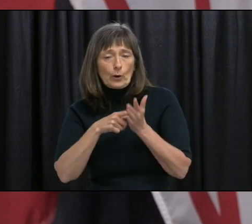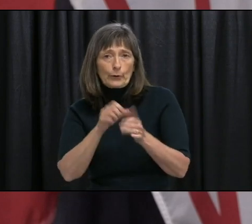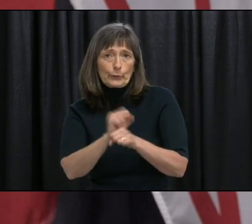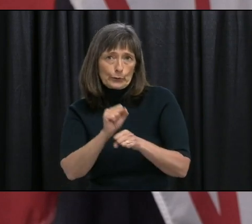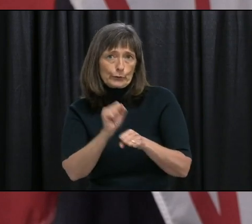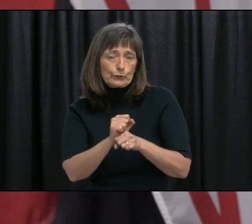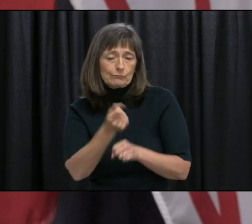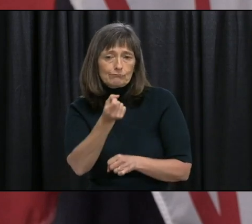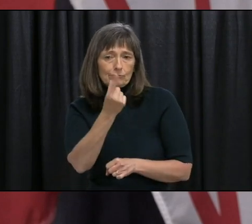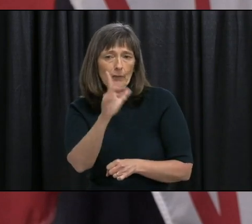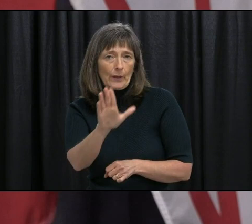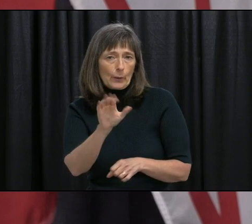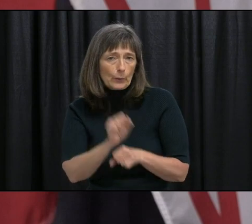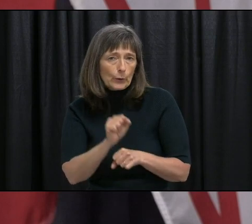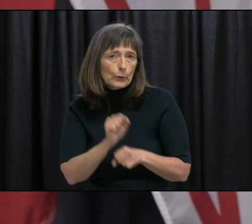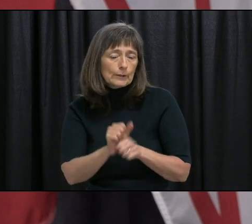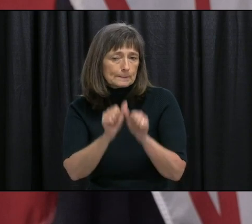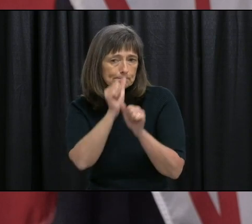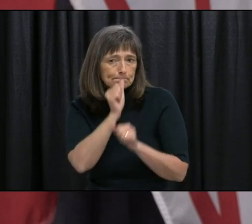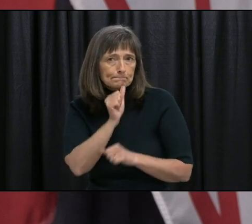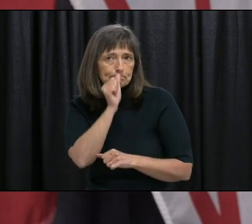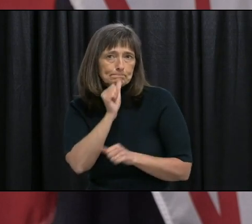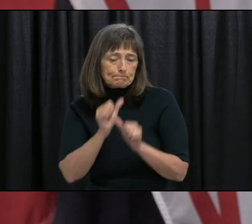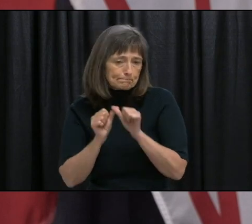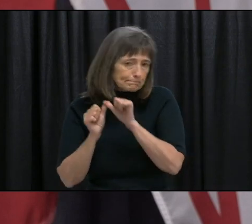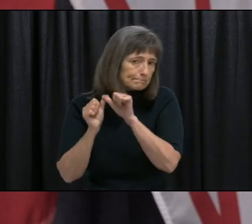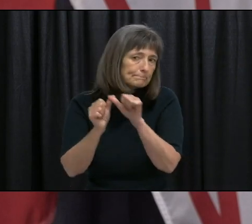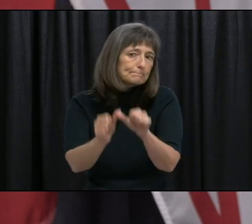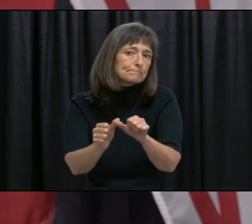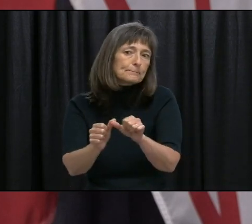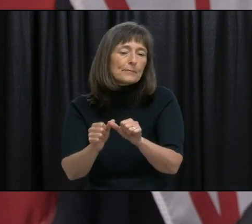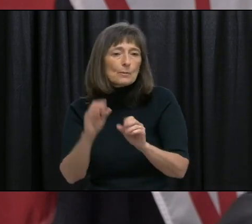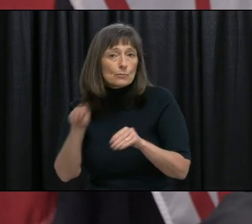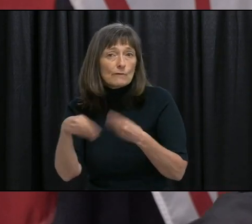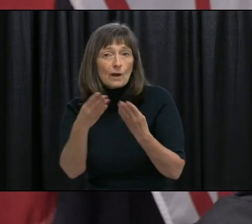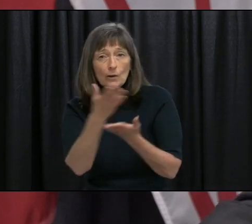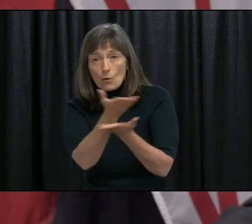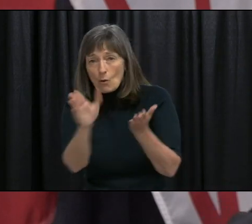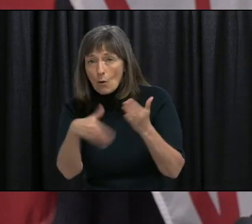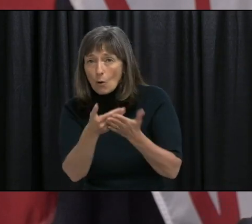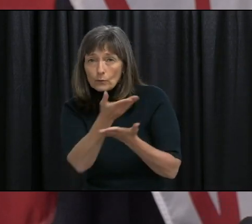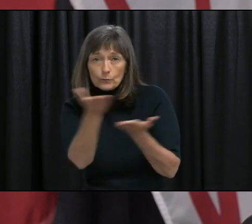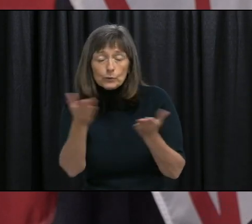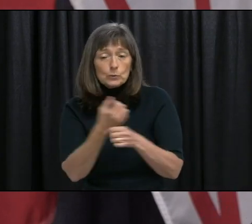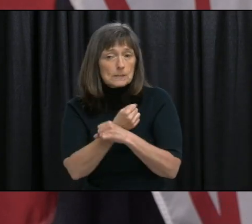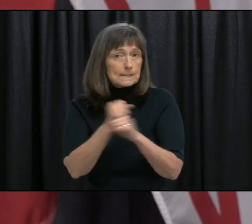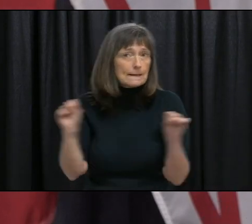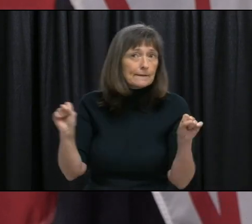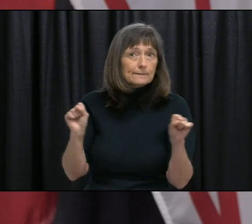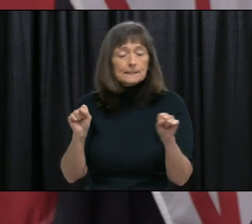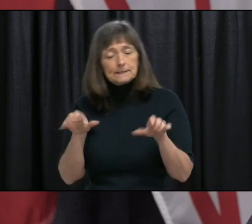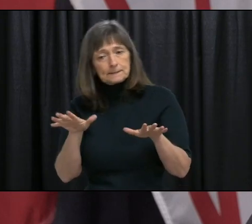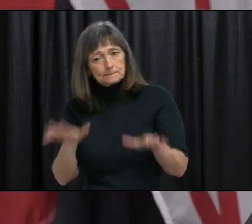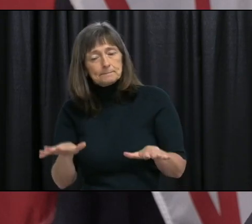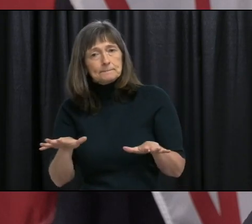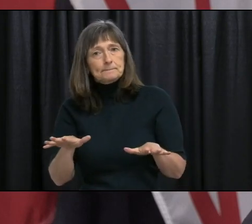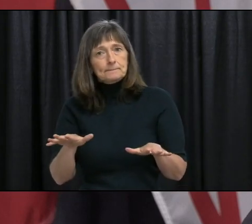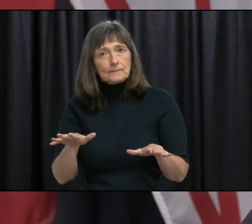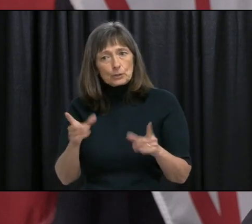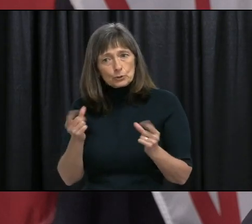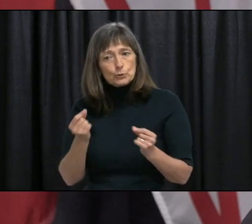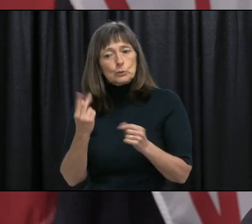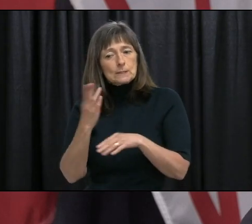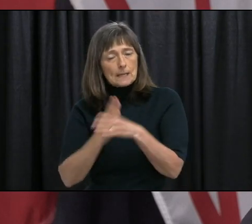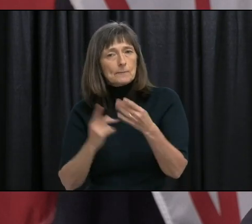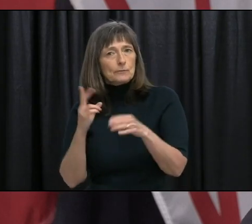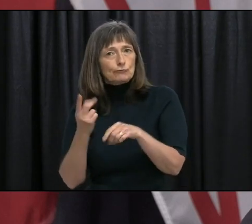workers. They have provided safety, stability, and comfort at a time when nothing was ordinary. And this is why I